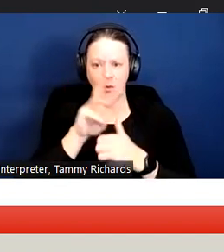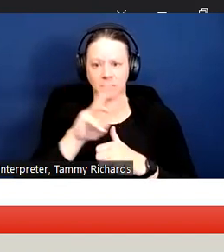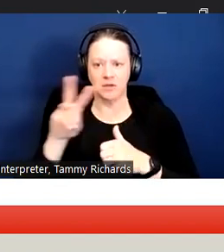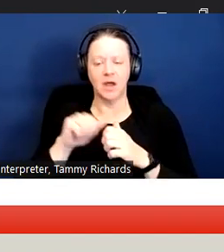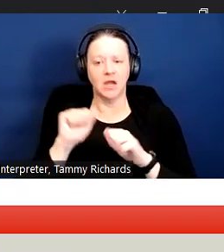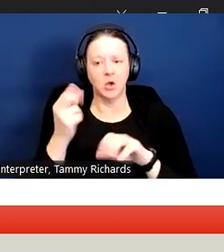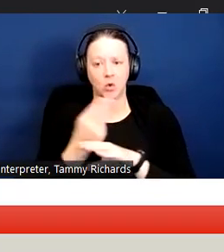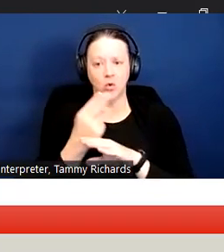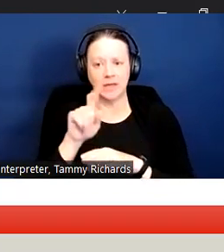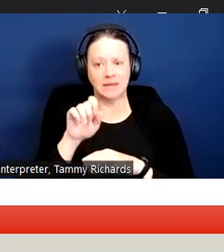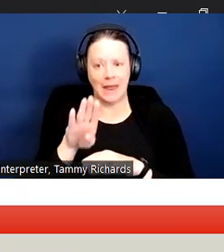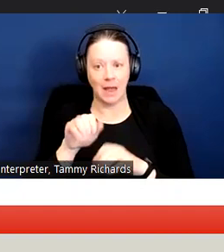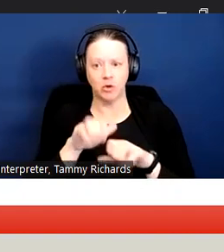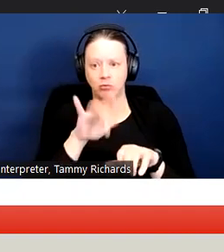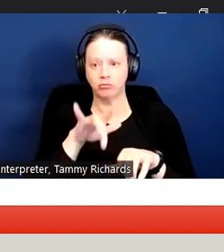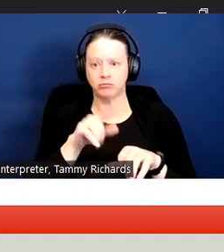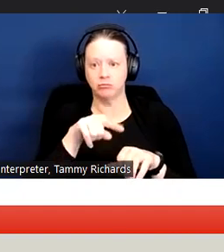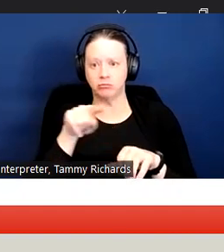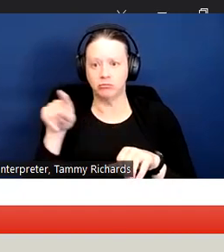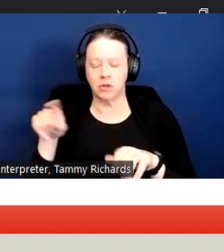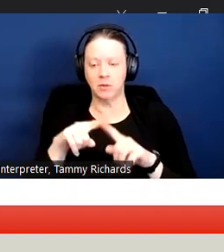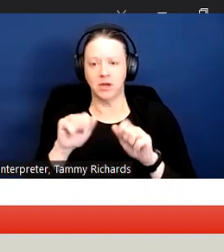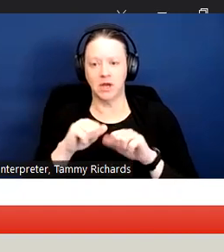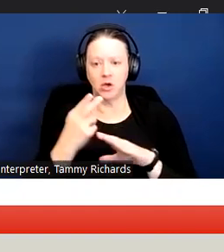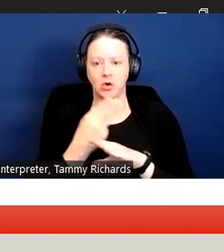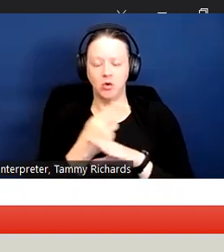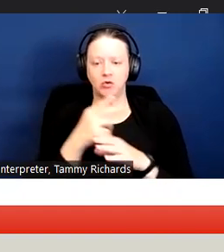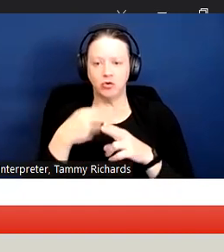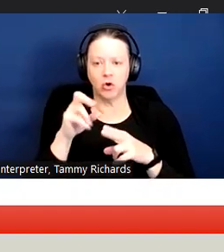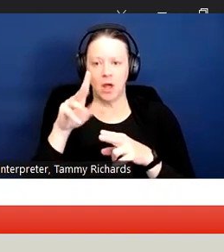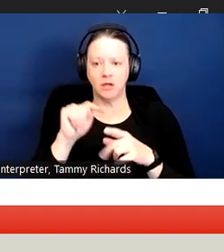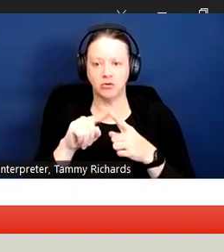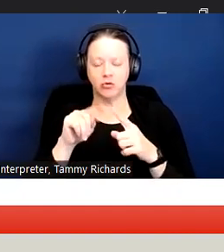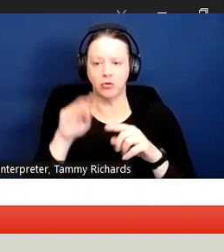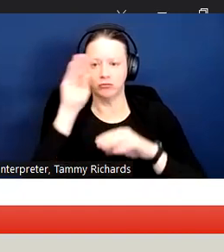such, but I can also use shortcuts to move around the web page quickly.